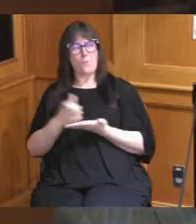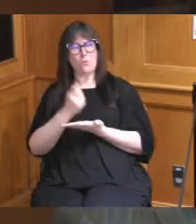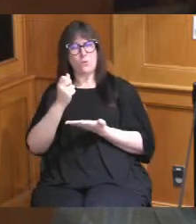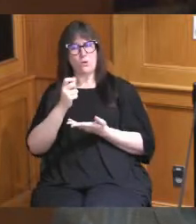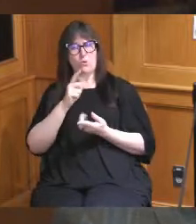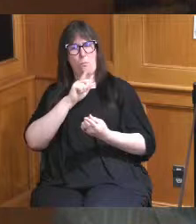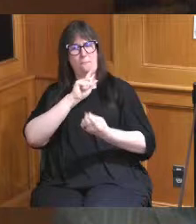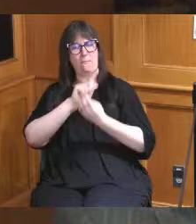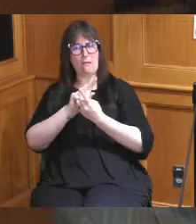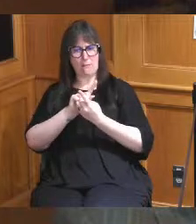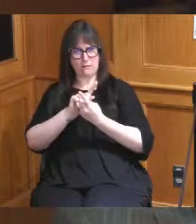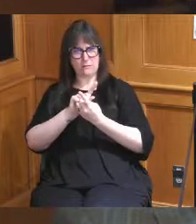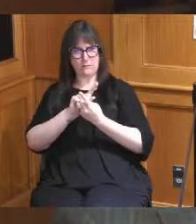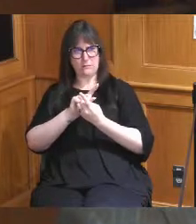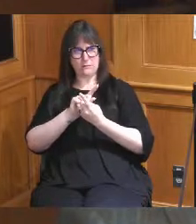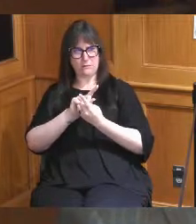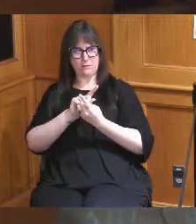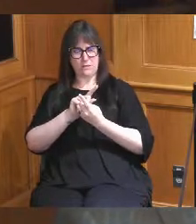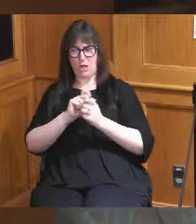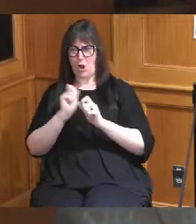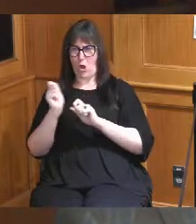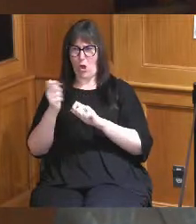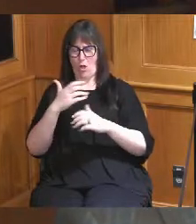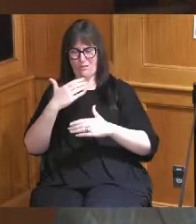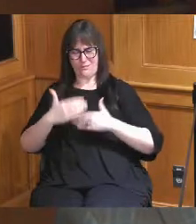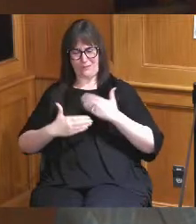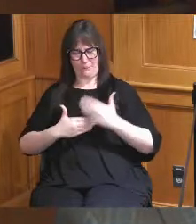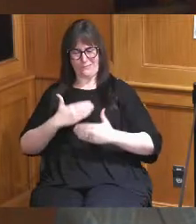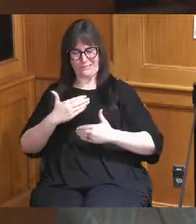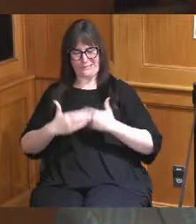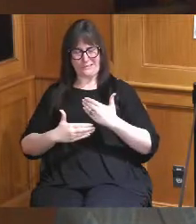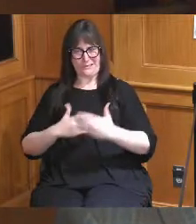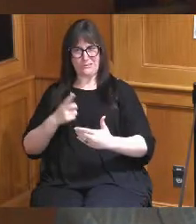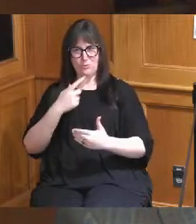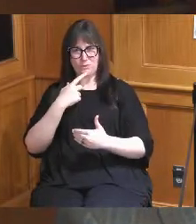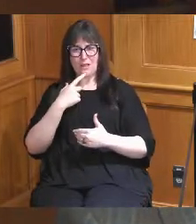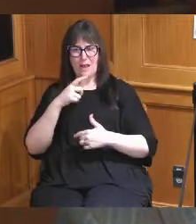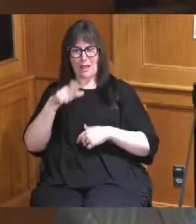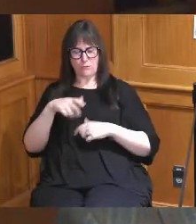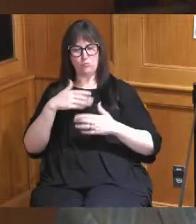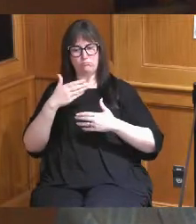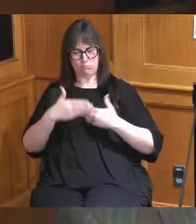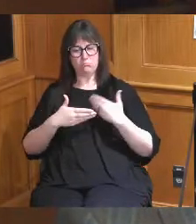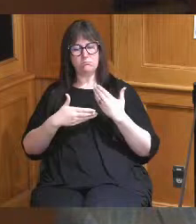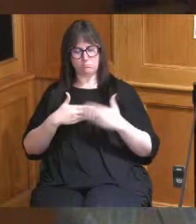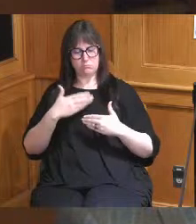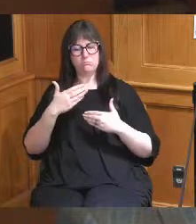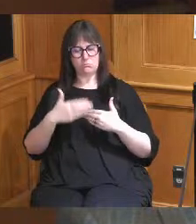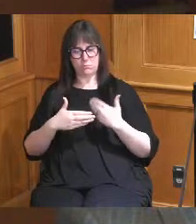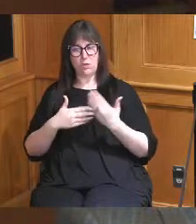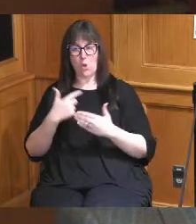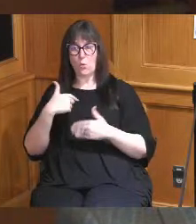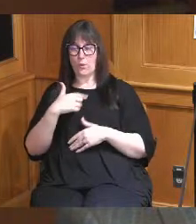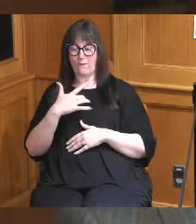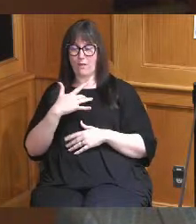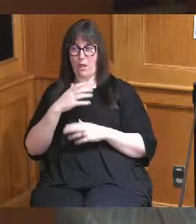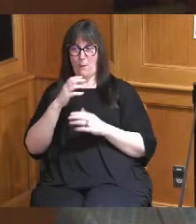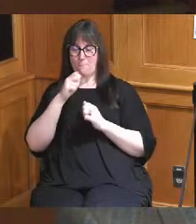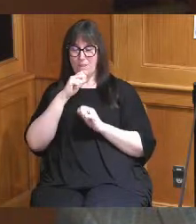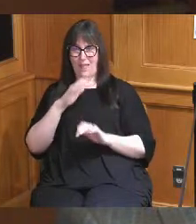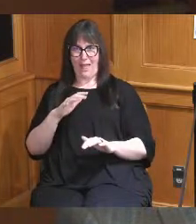meet, and all the steps, you said we've got to go through these steps. And we're blessed to have you,